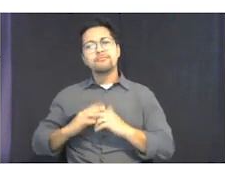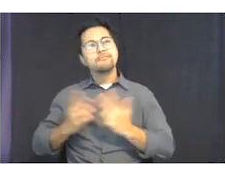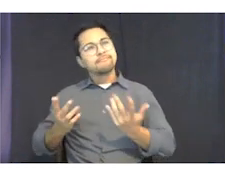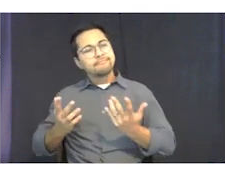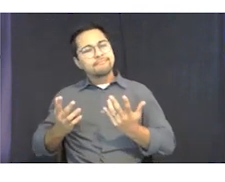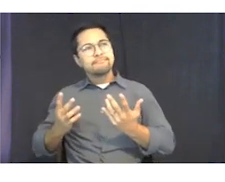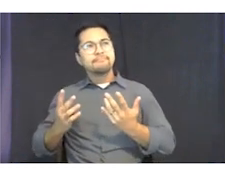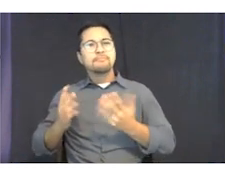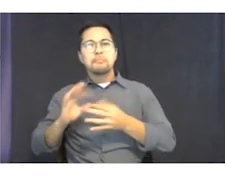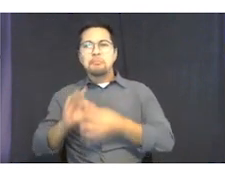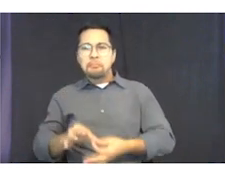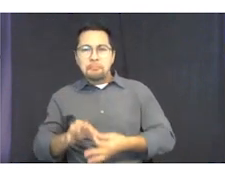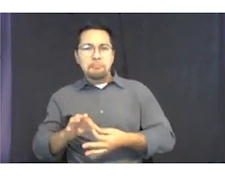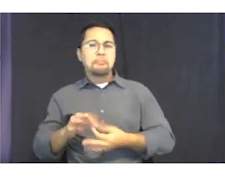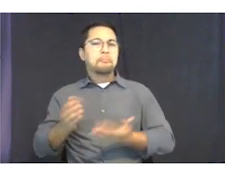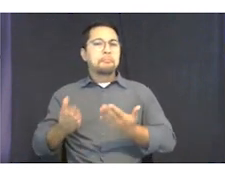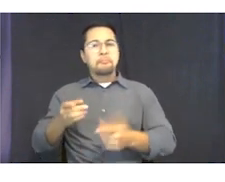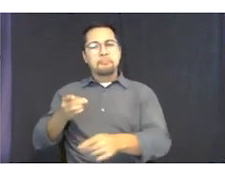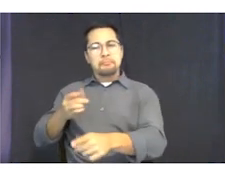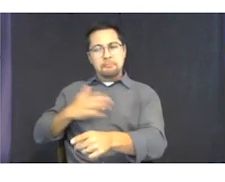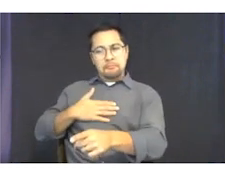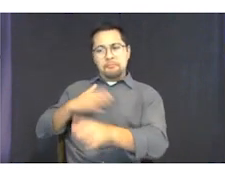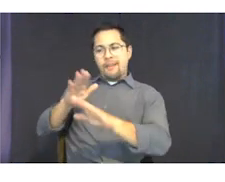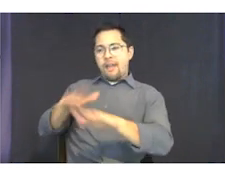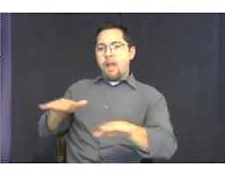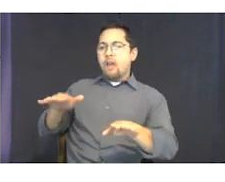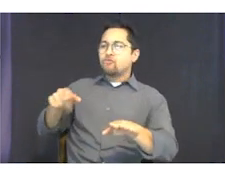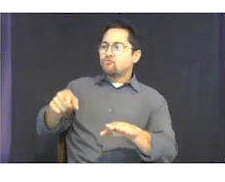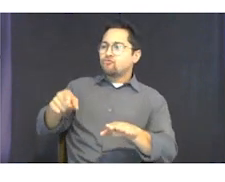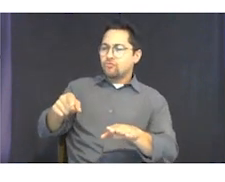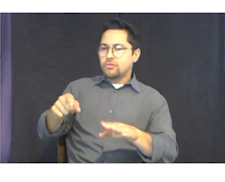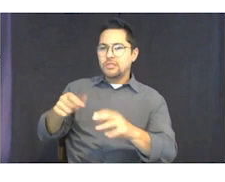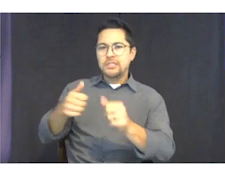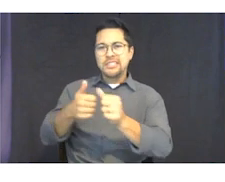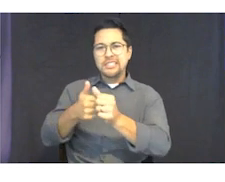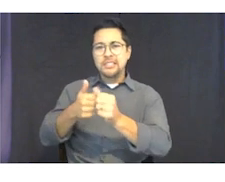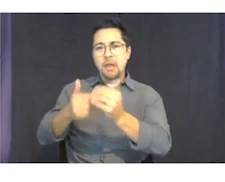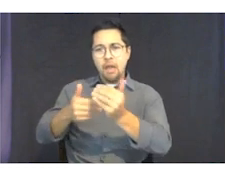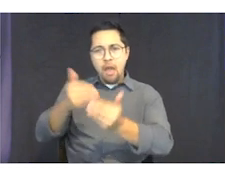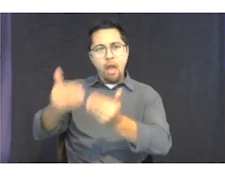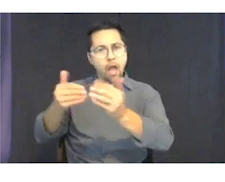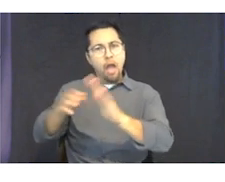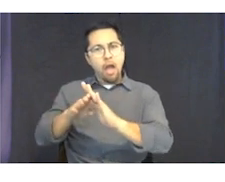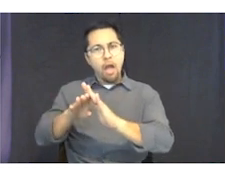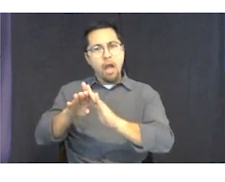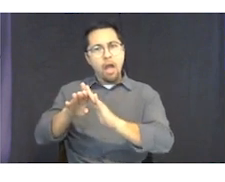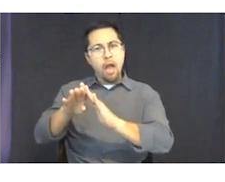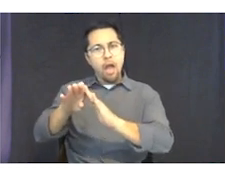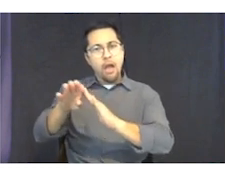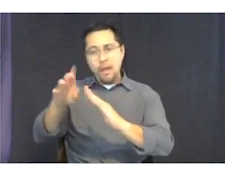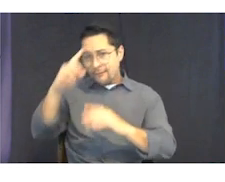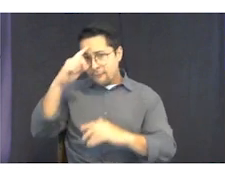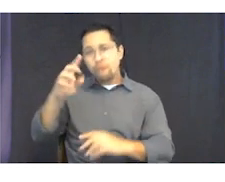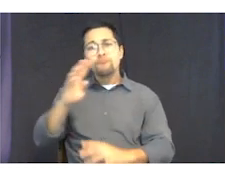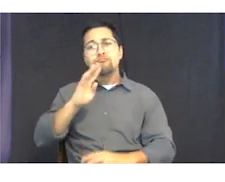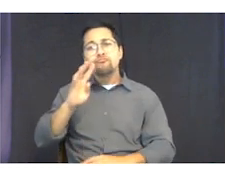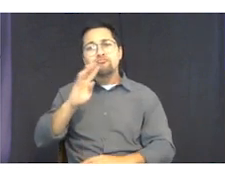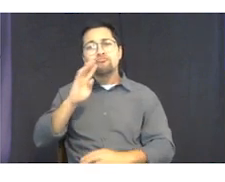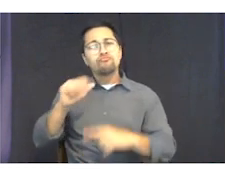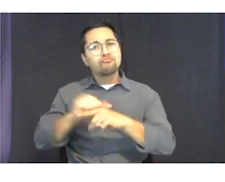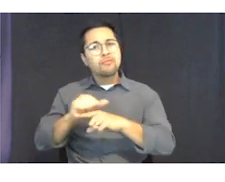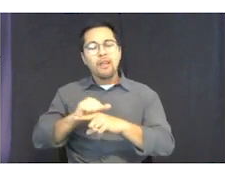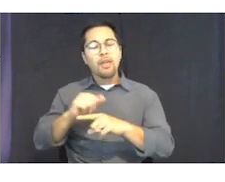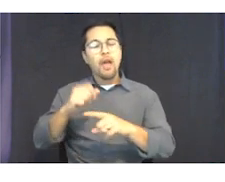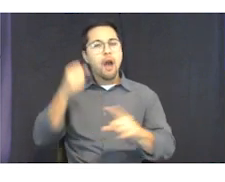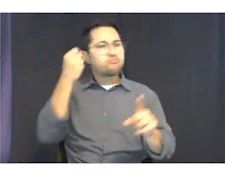okay, my child was progressing very well on their verbal behavior training, and then all